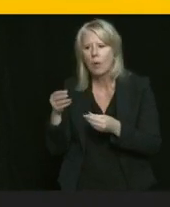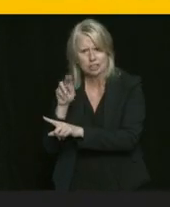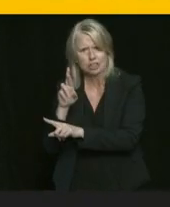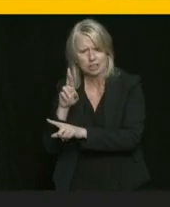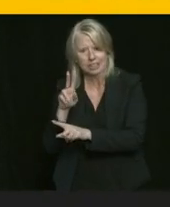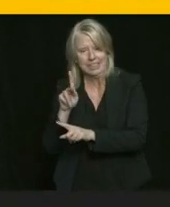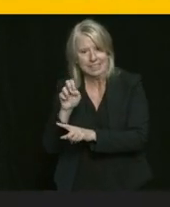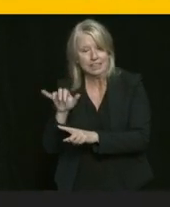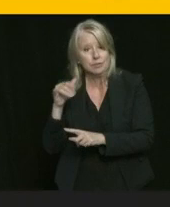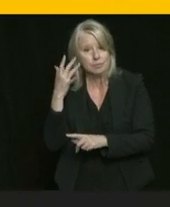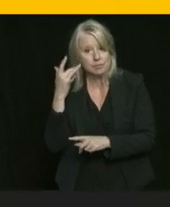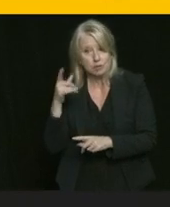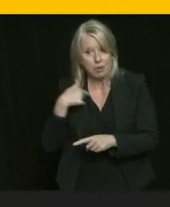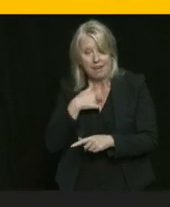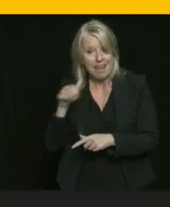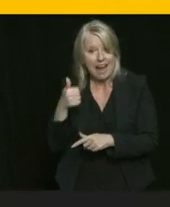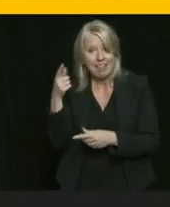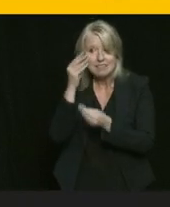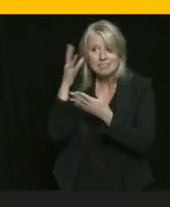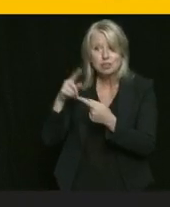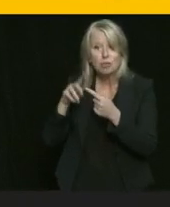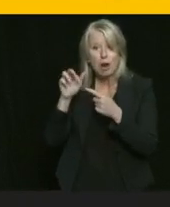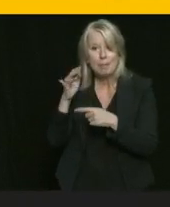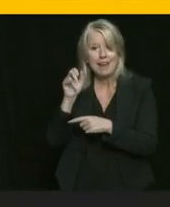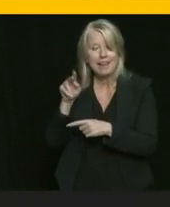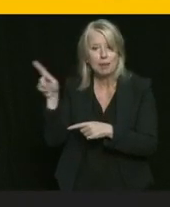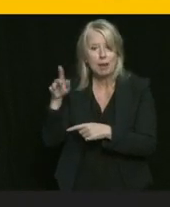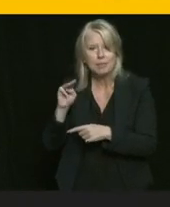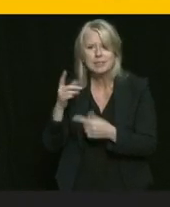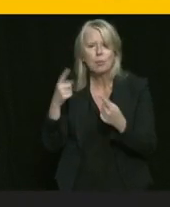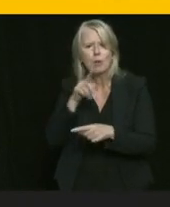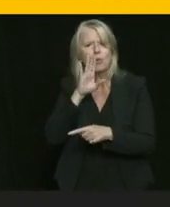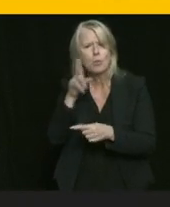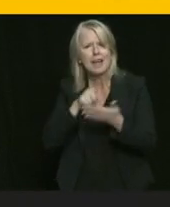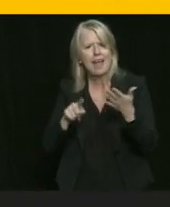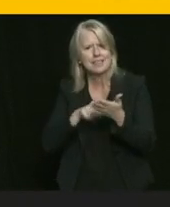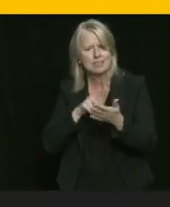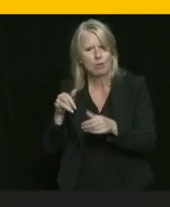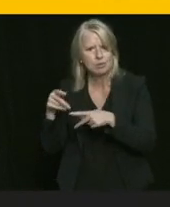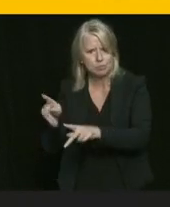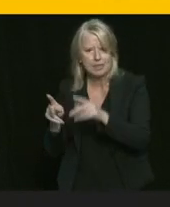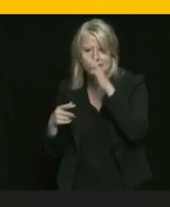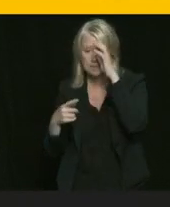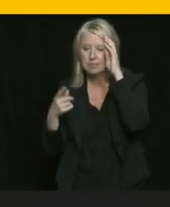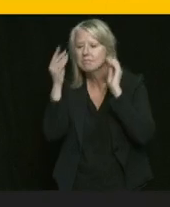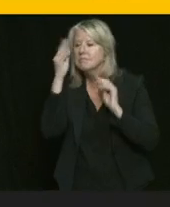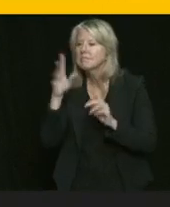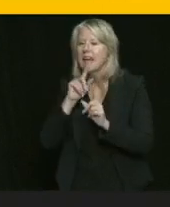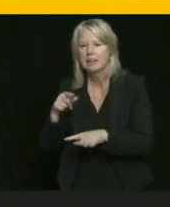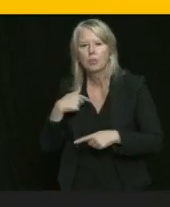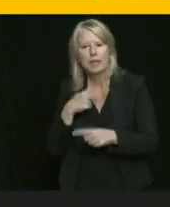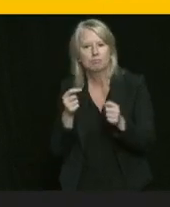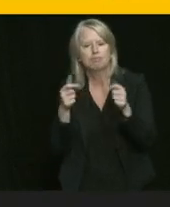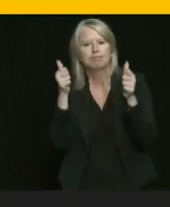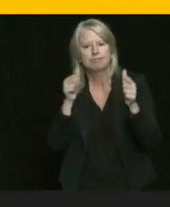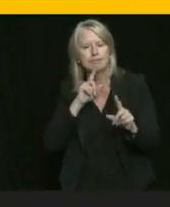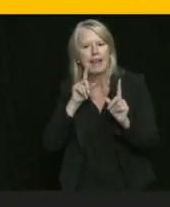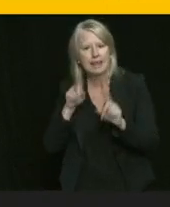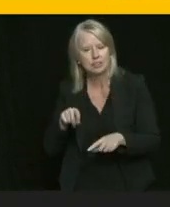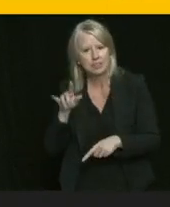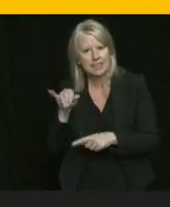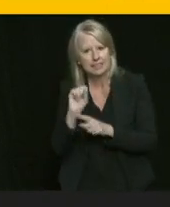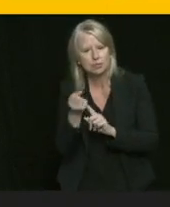need to... Prime Minister, and when will you cancel these permits? We took immediate action on the situation,